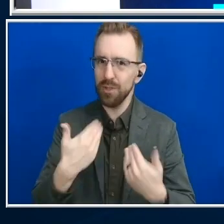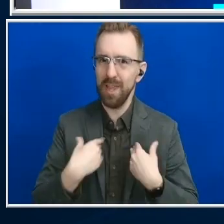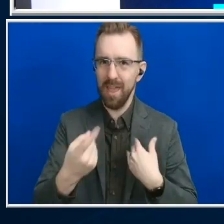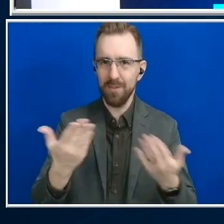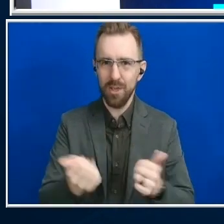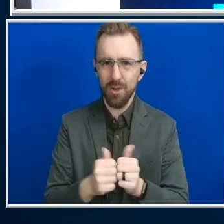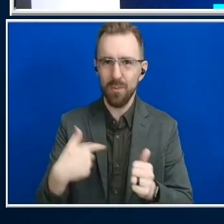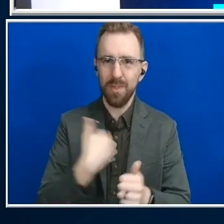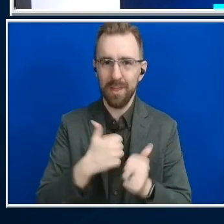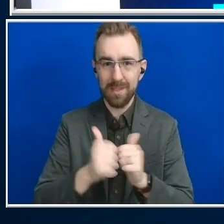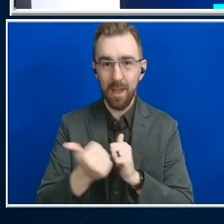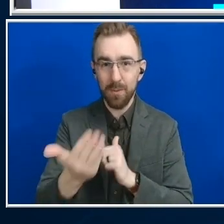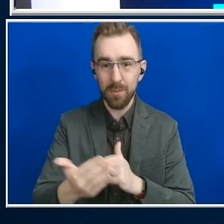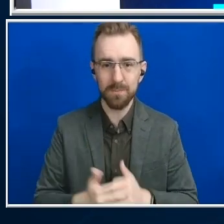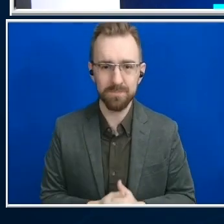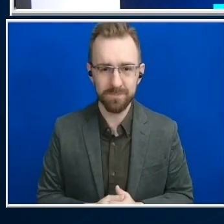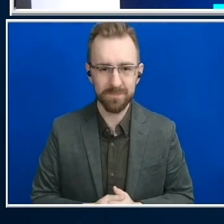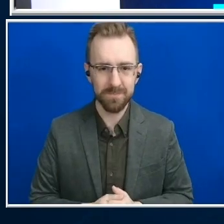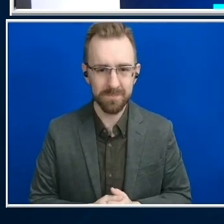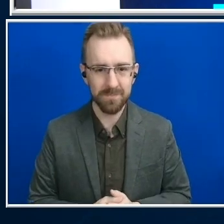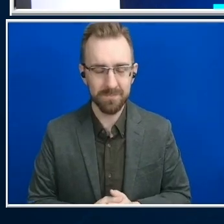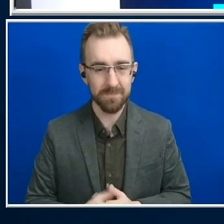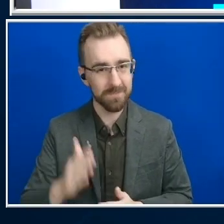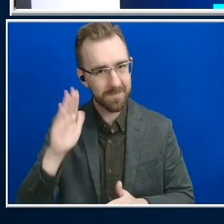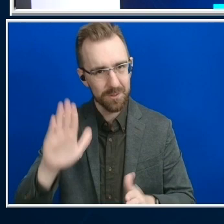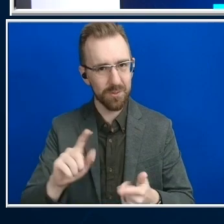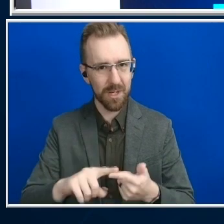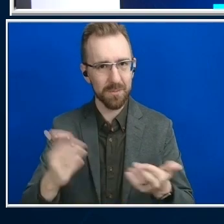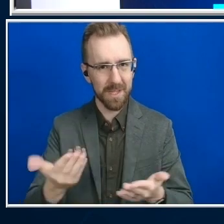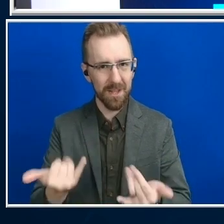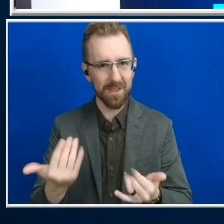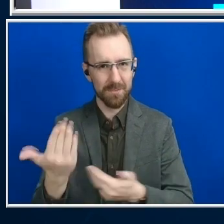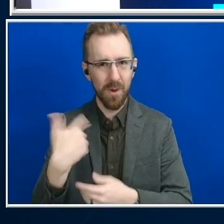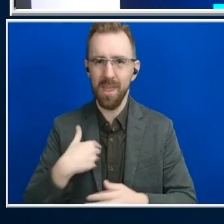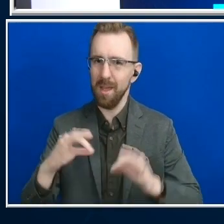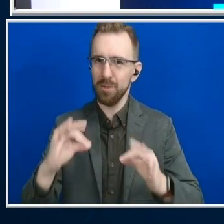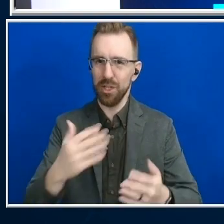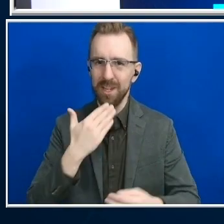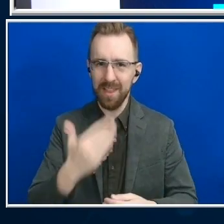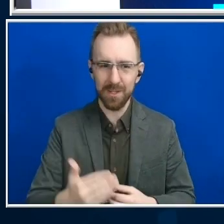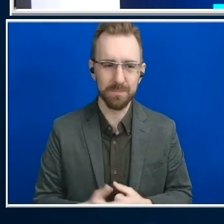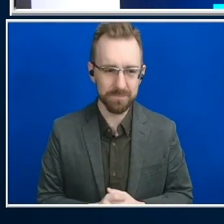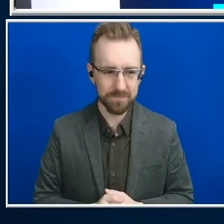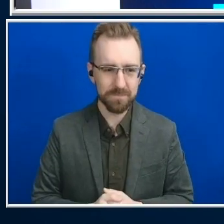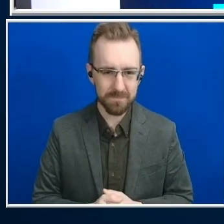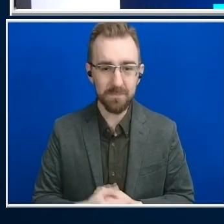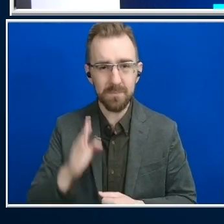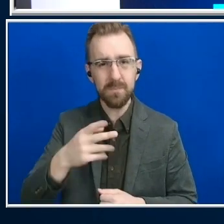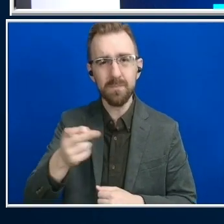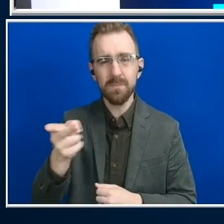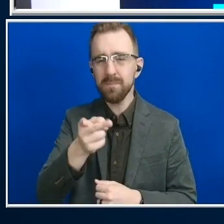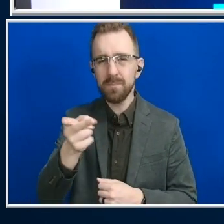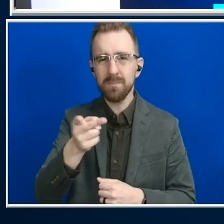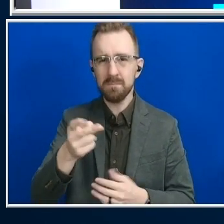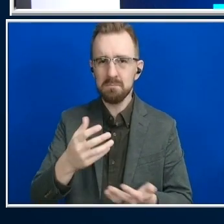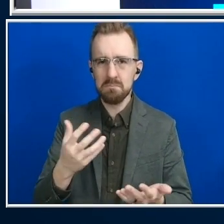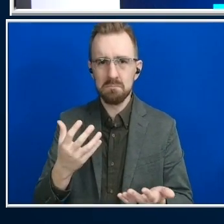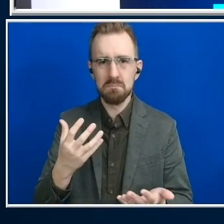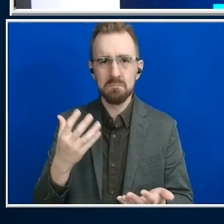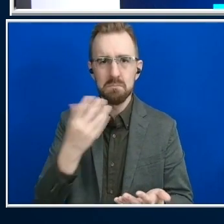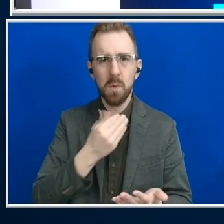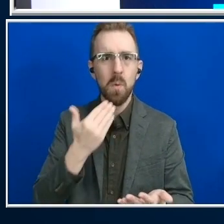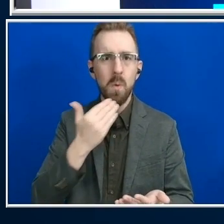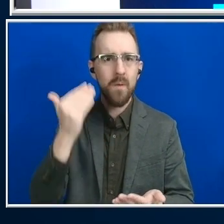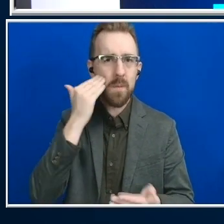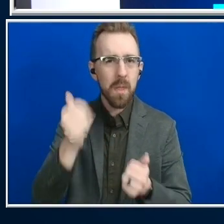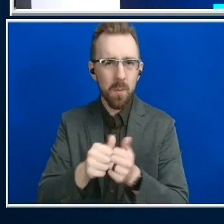you? Great to be here this morning. I'm well. Thank you. And I know you and Dr. Ebersol are quite well familiar with one another, but have not